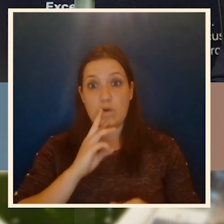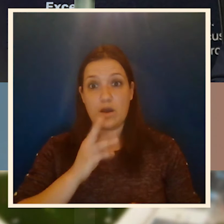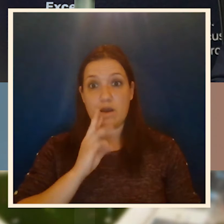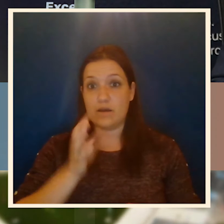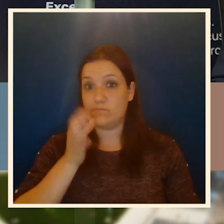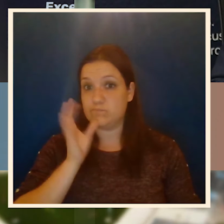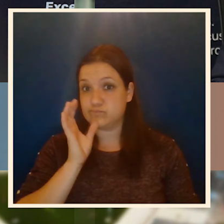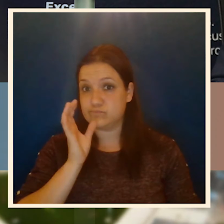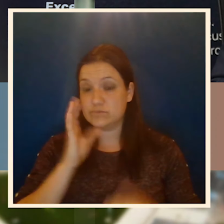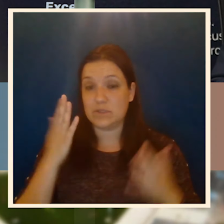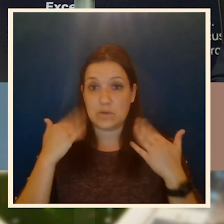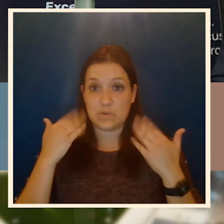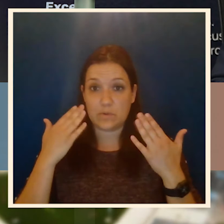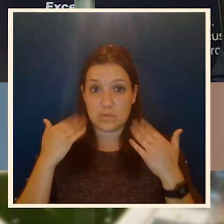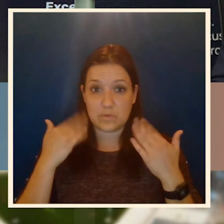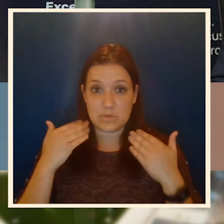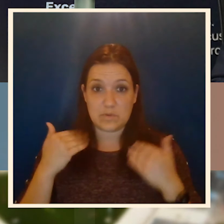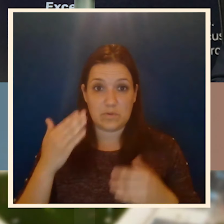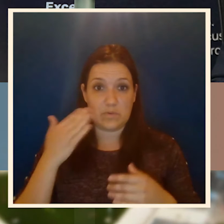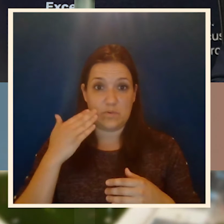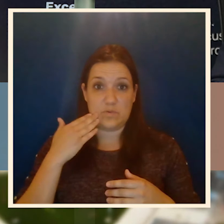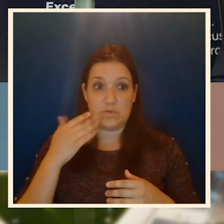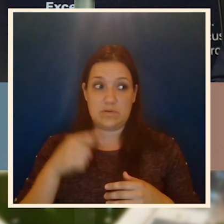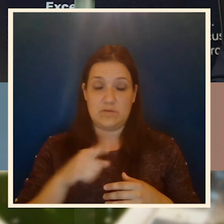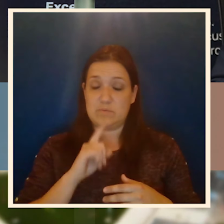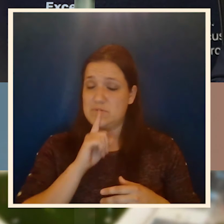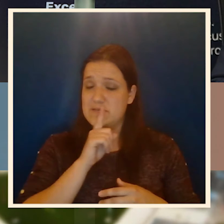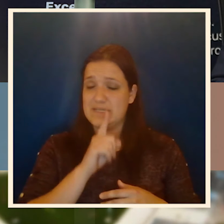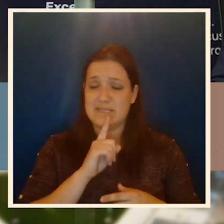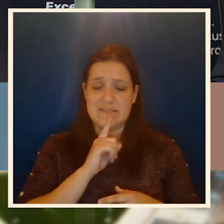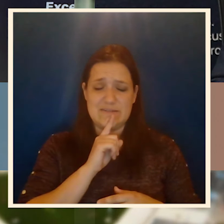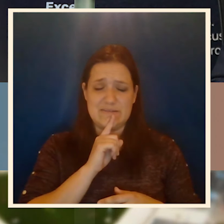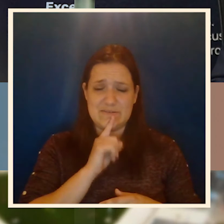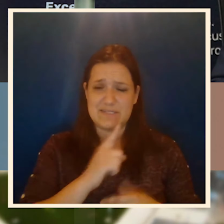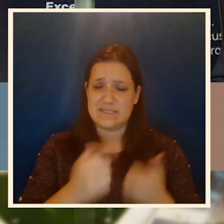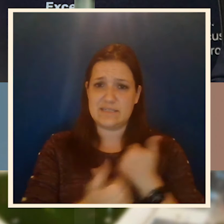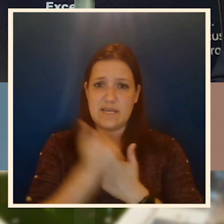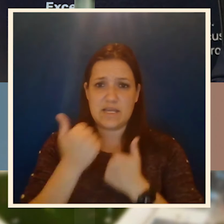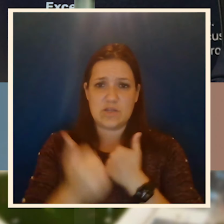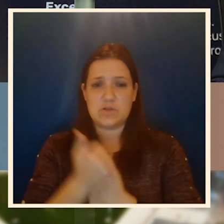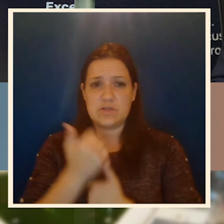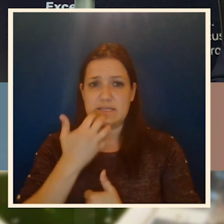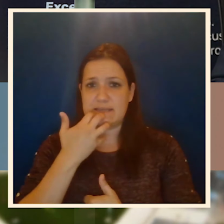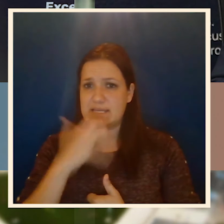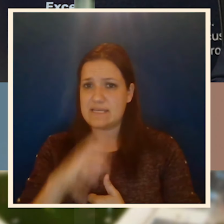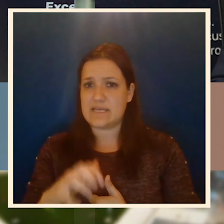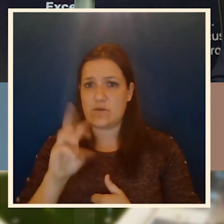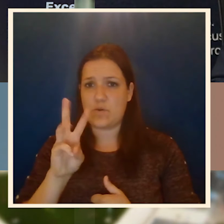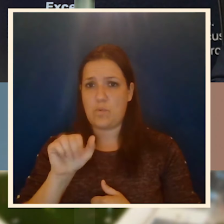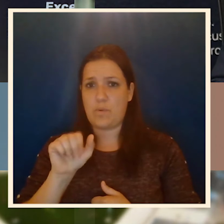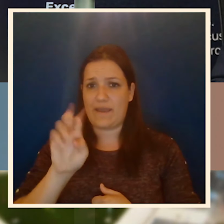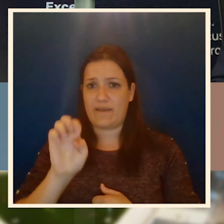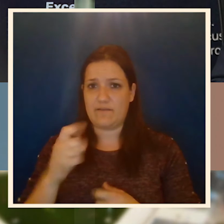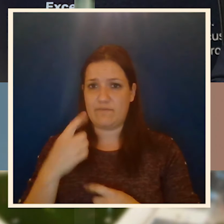We're entering a very dangerous heat wave over the next several days, and want you all to